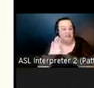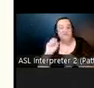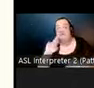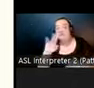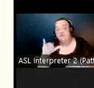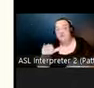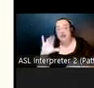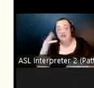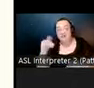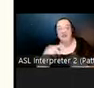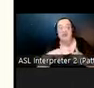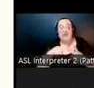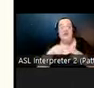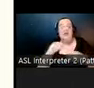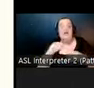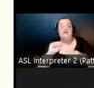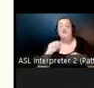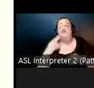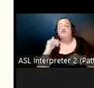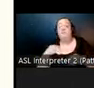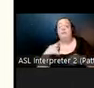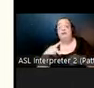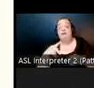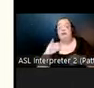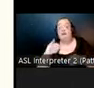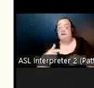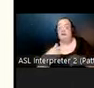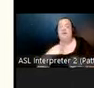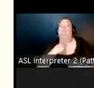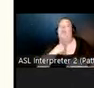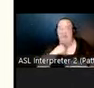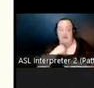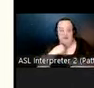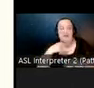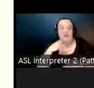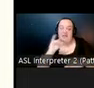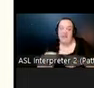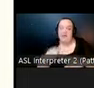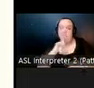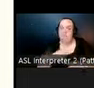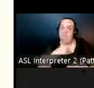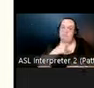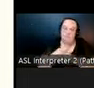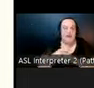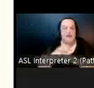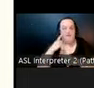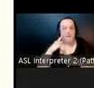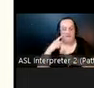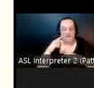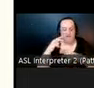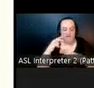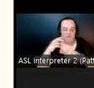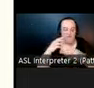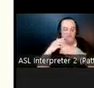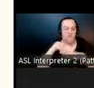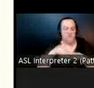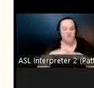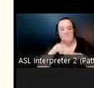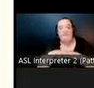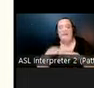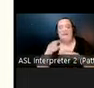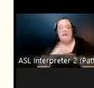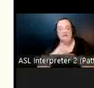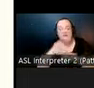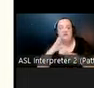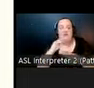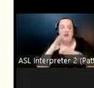bottlenecks have really impacted the construction industry and the ability for contractors to acquire